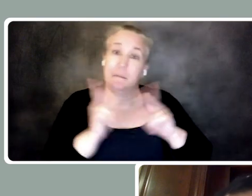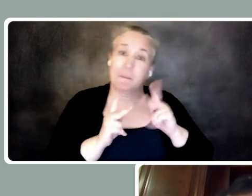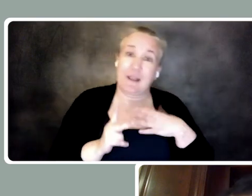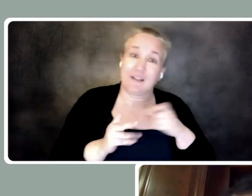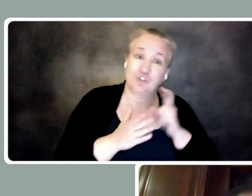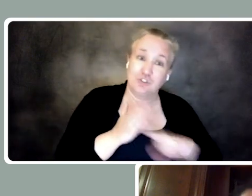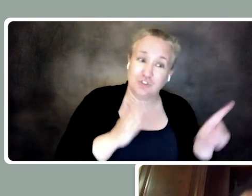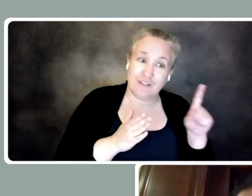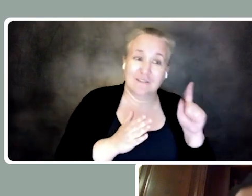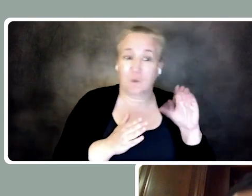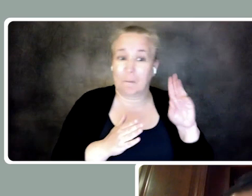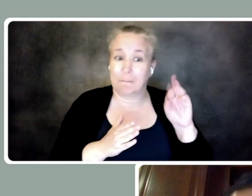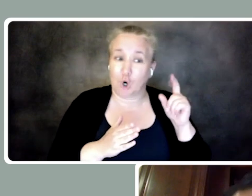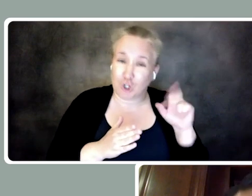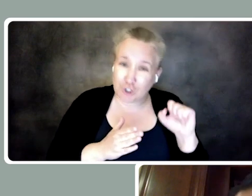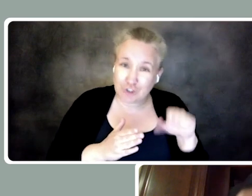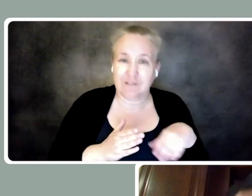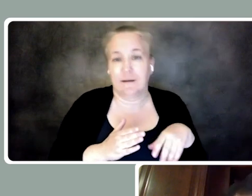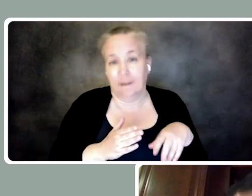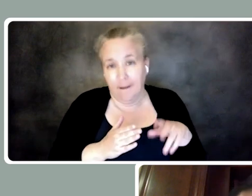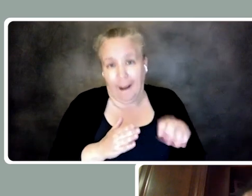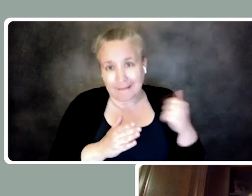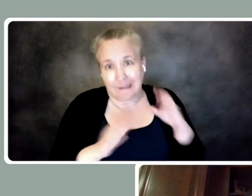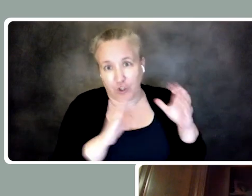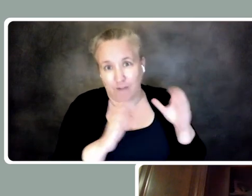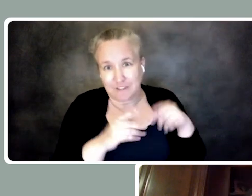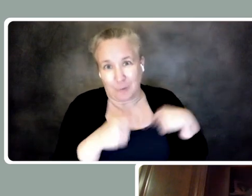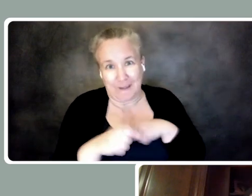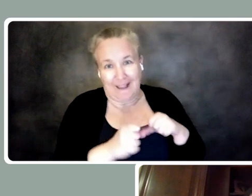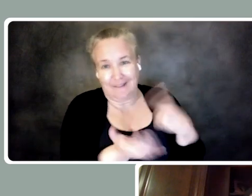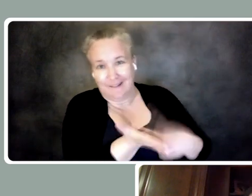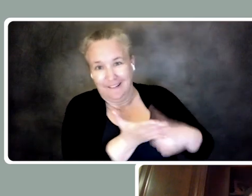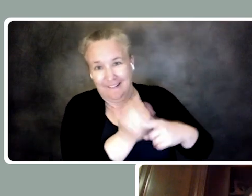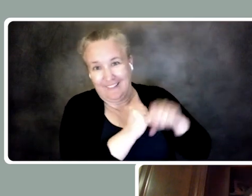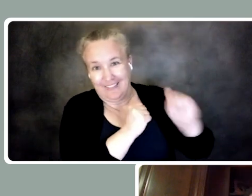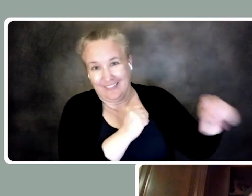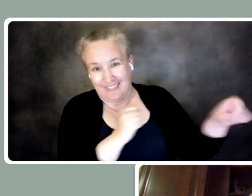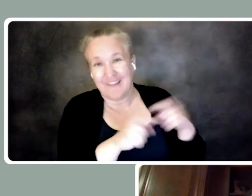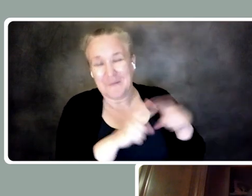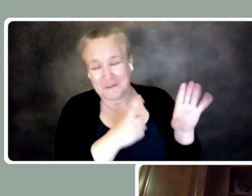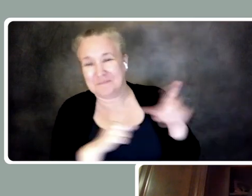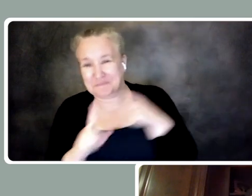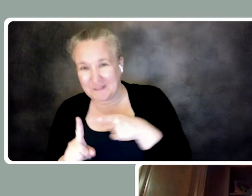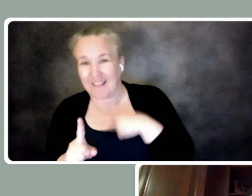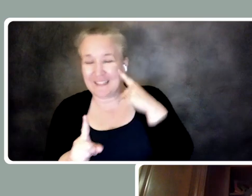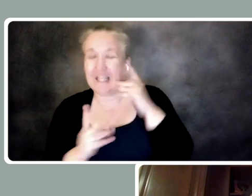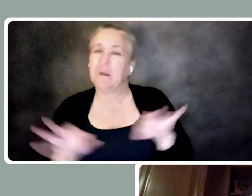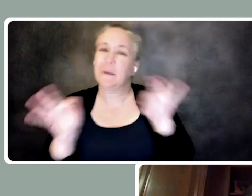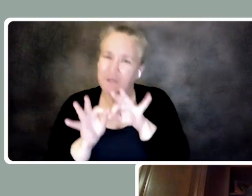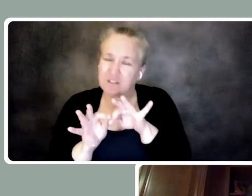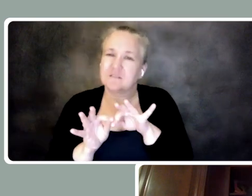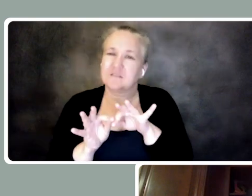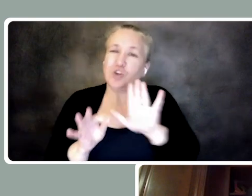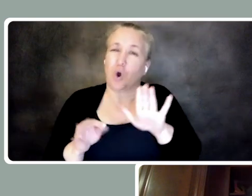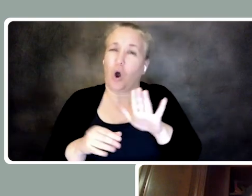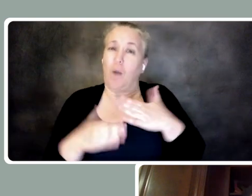check tumor markers. That's another Pandora's box we can get into. But I think being cognizant of what your normal